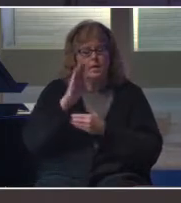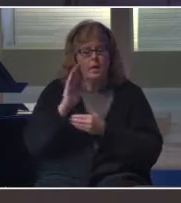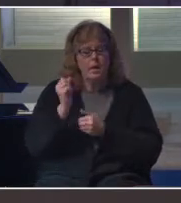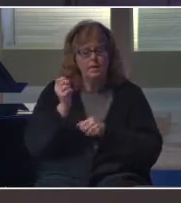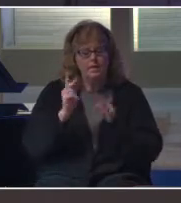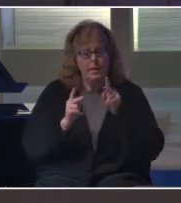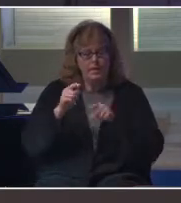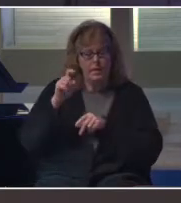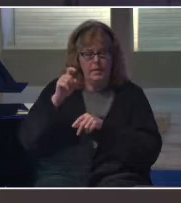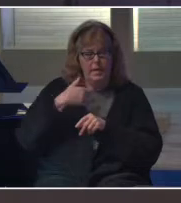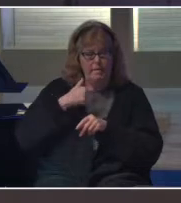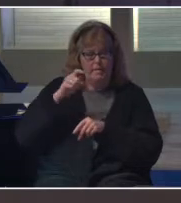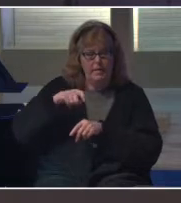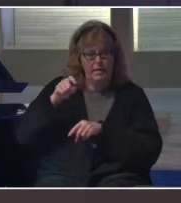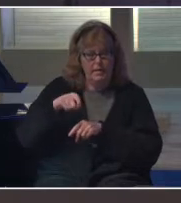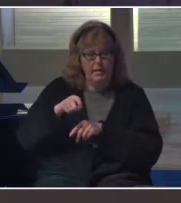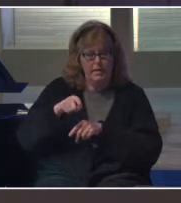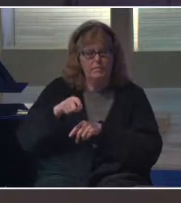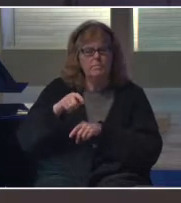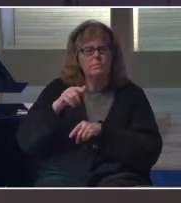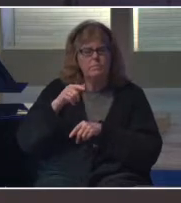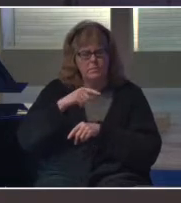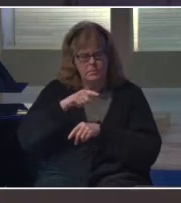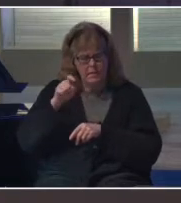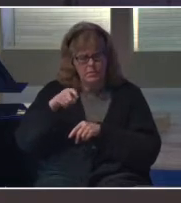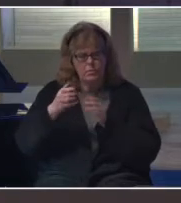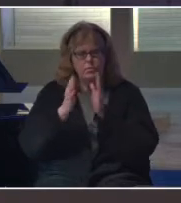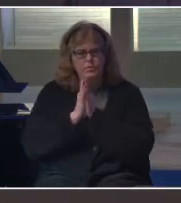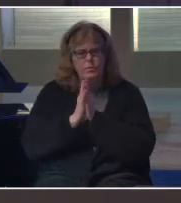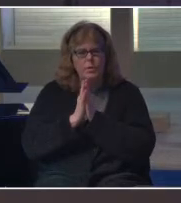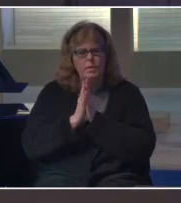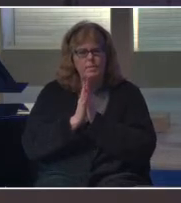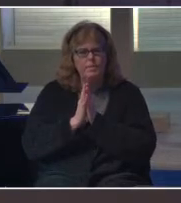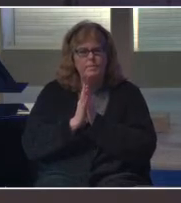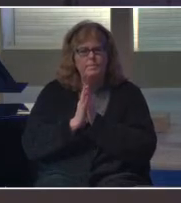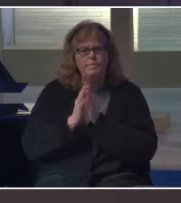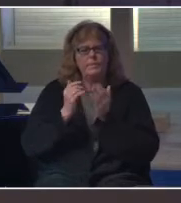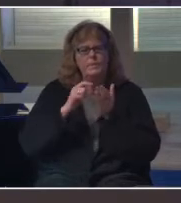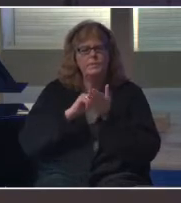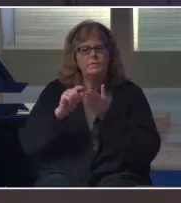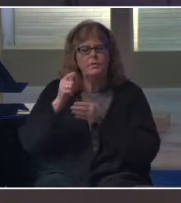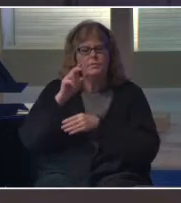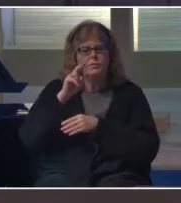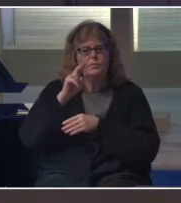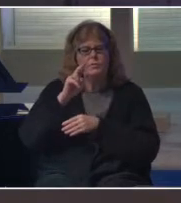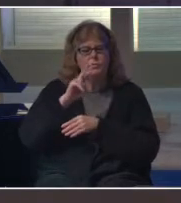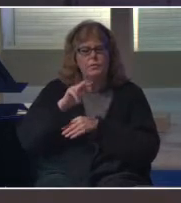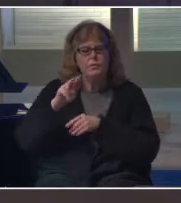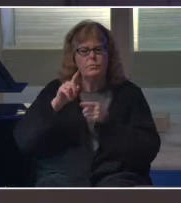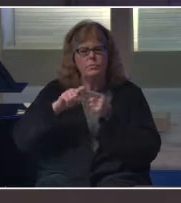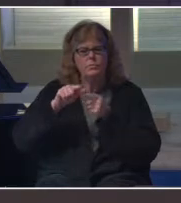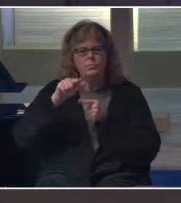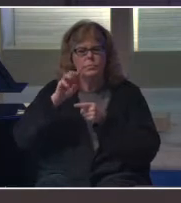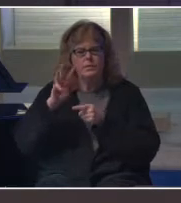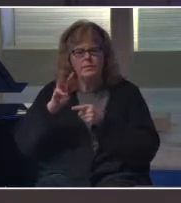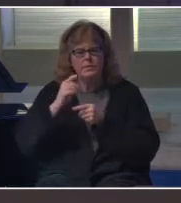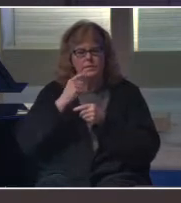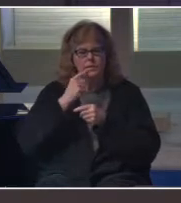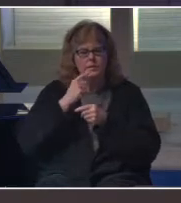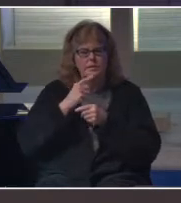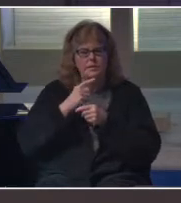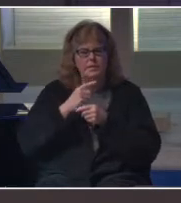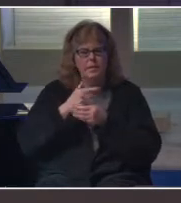in need, they should pray. Well, looking at verses 22 through 26, we read this: "The